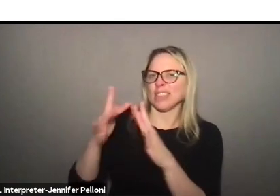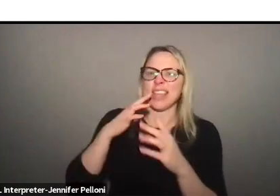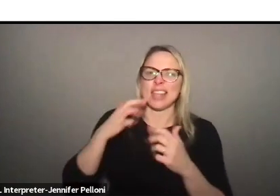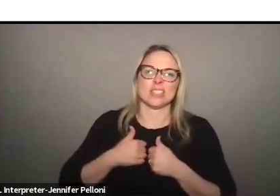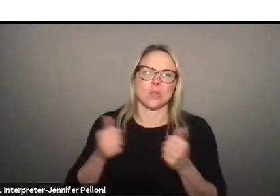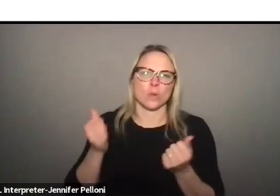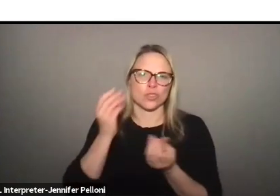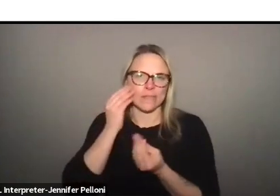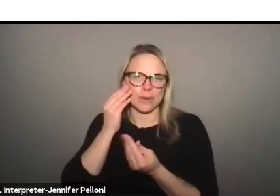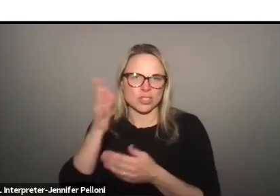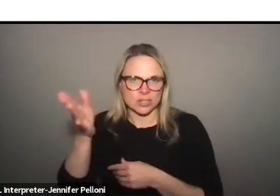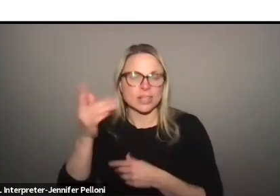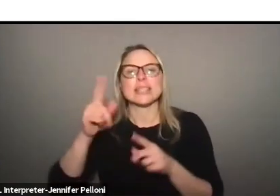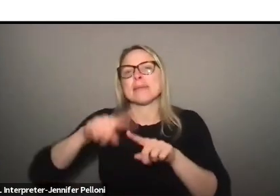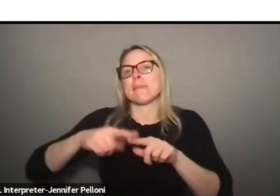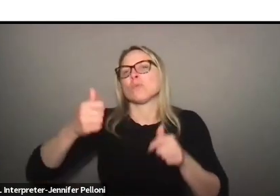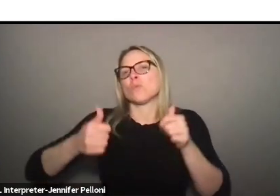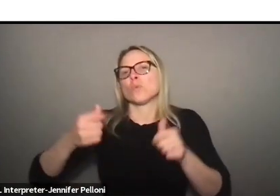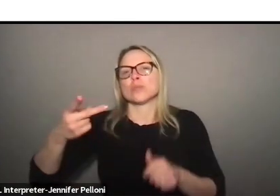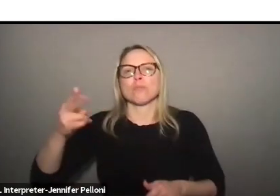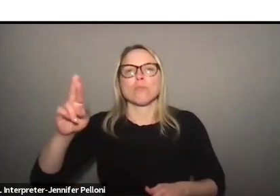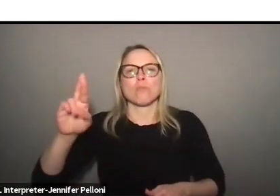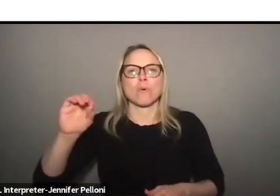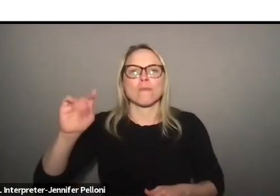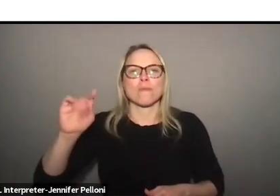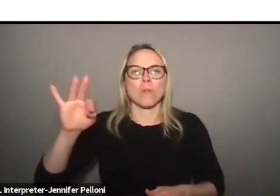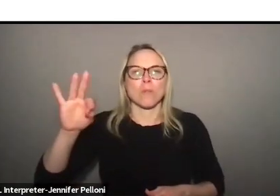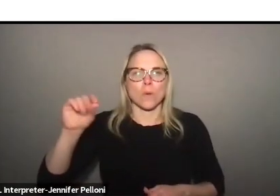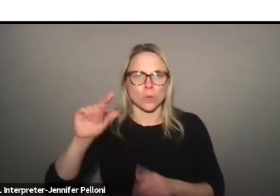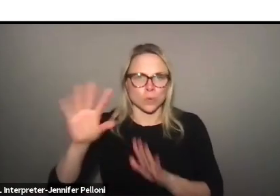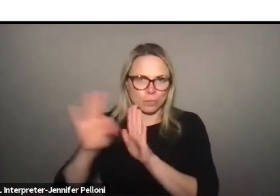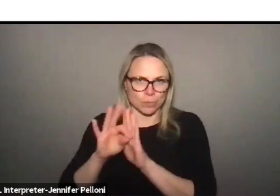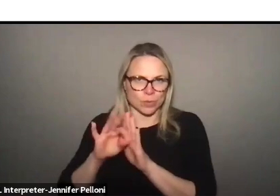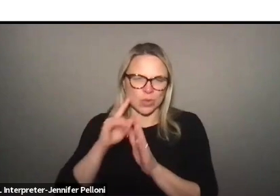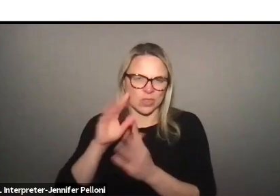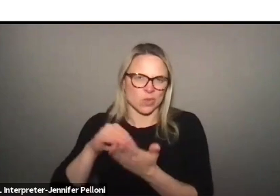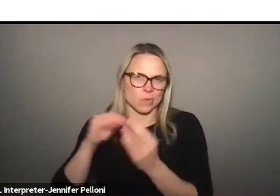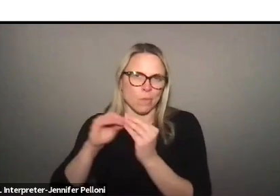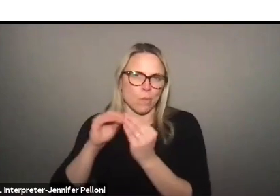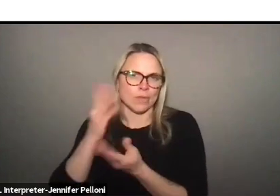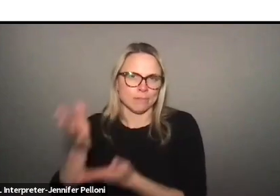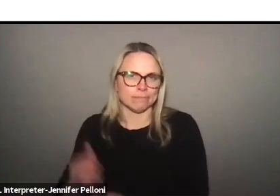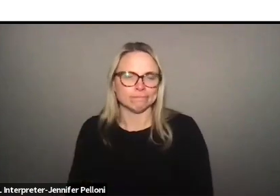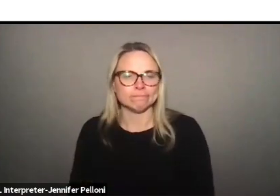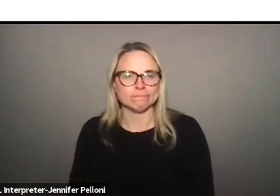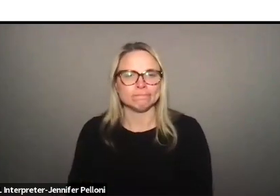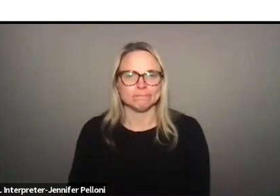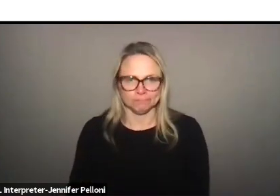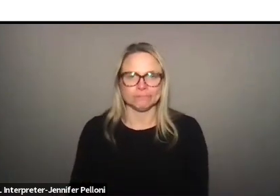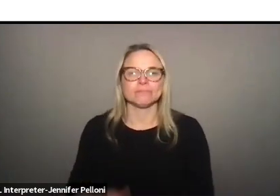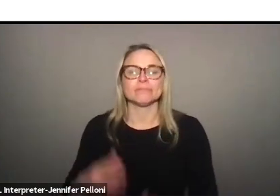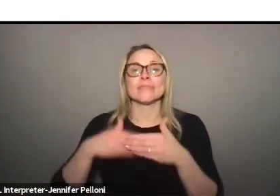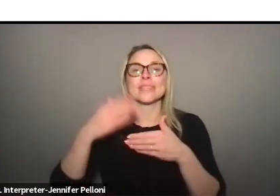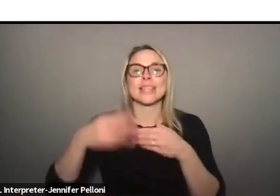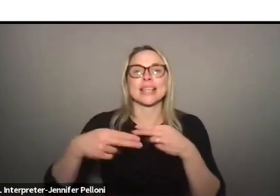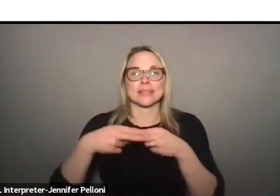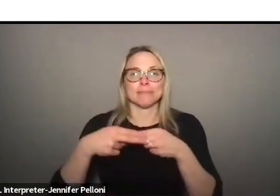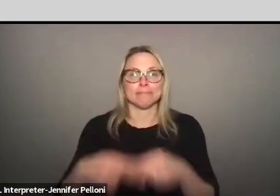for that, depending upon which portfolio that you choose. You can learn more about that as well. All right, next